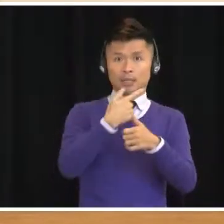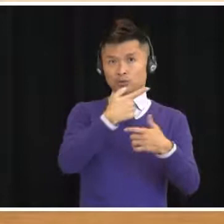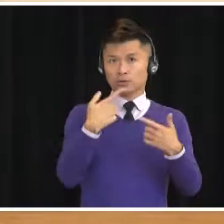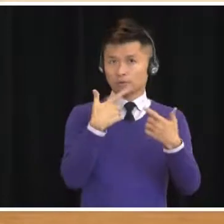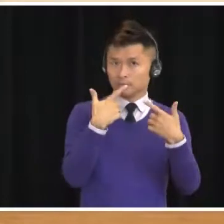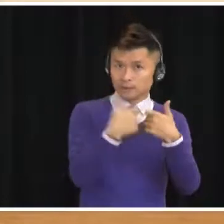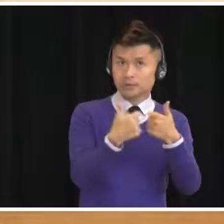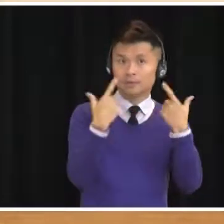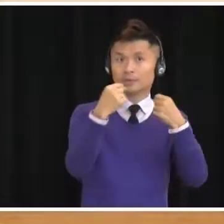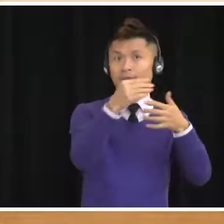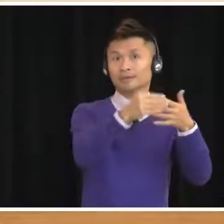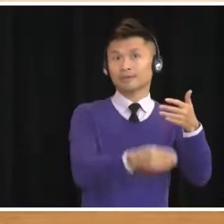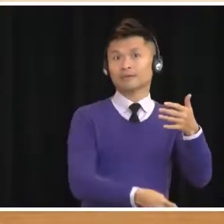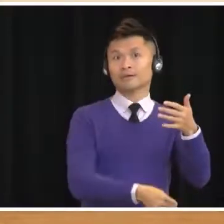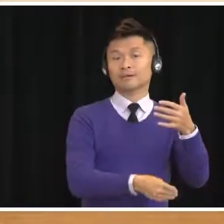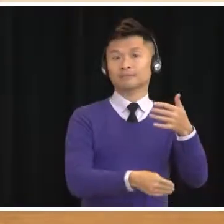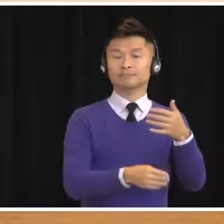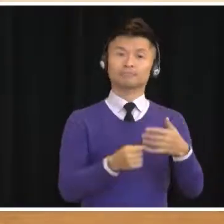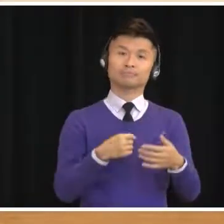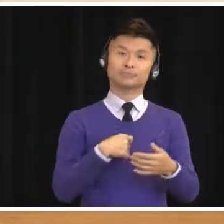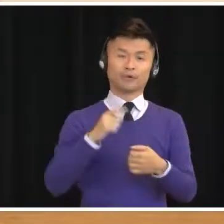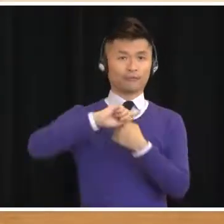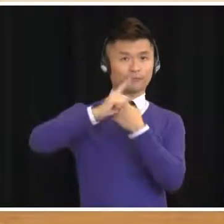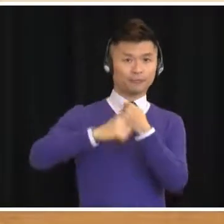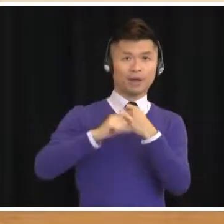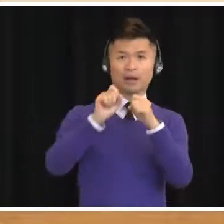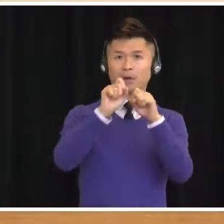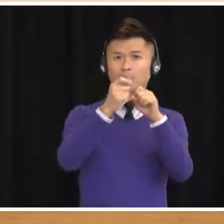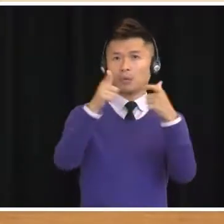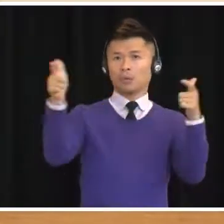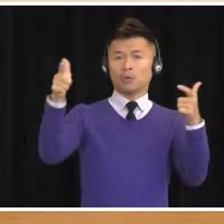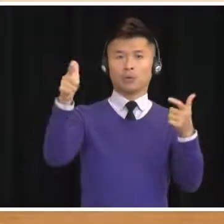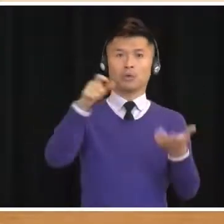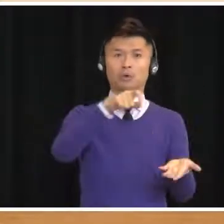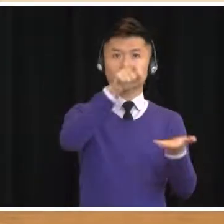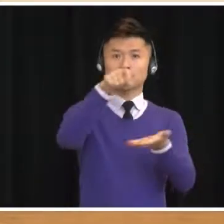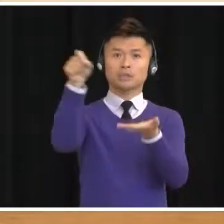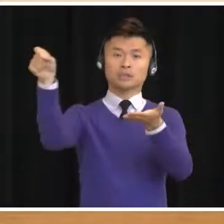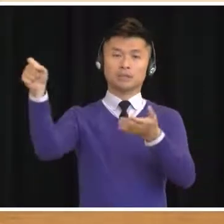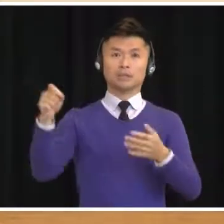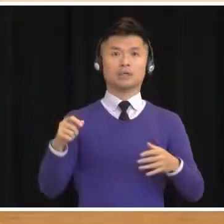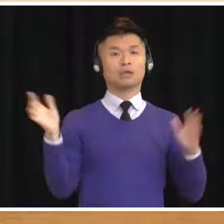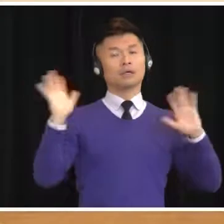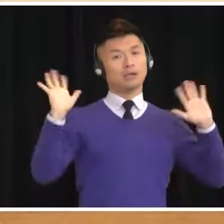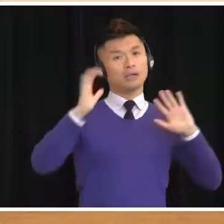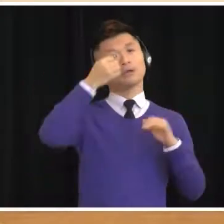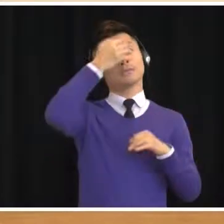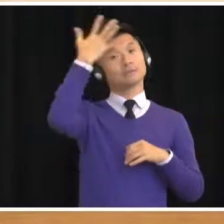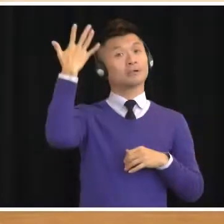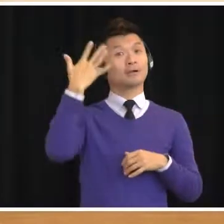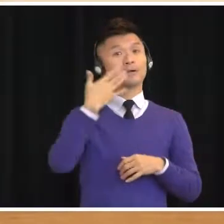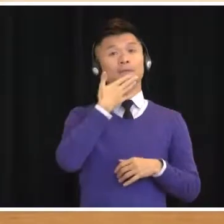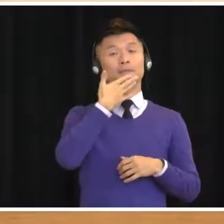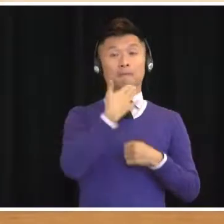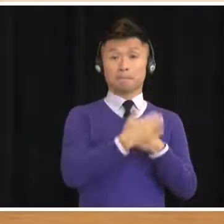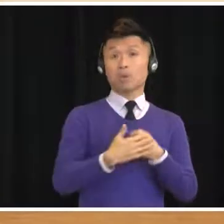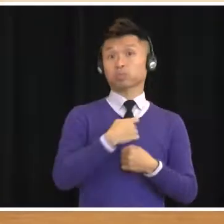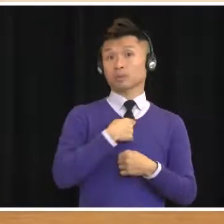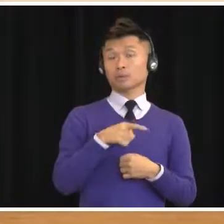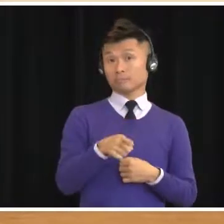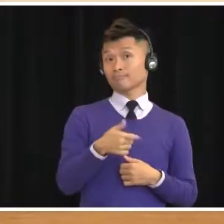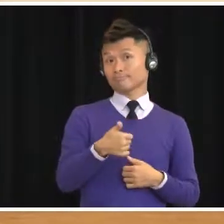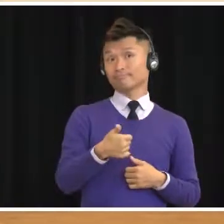is a very good thing, that it's incorporated in law, and I'm sure your review will ensure that Article 3, the best interest